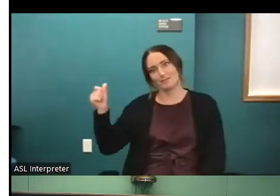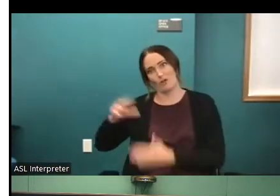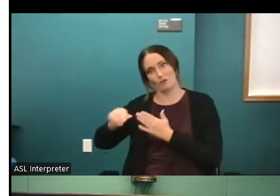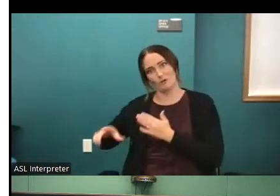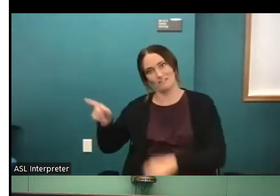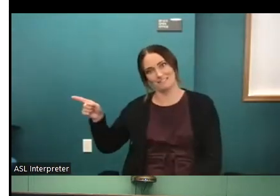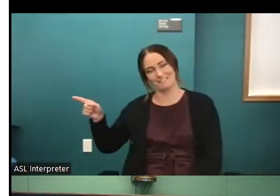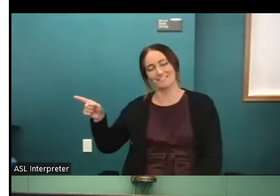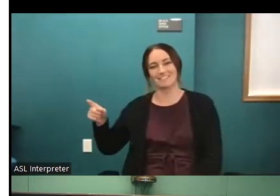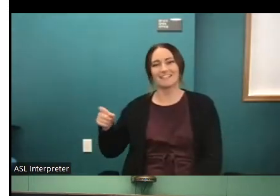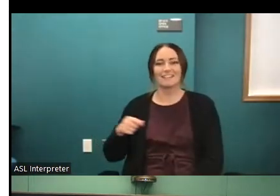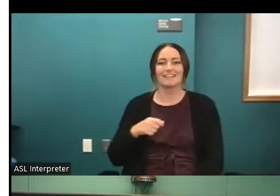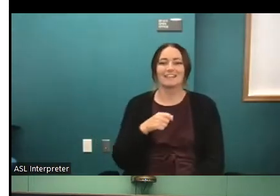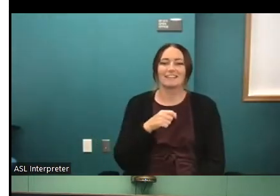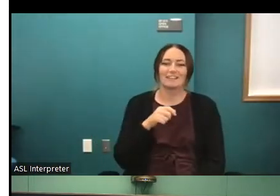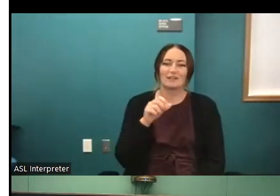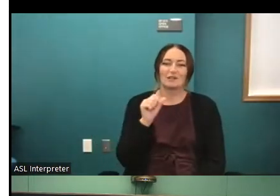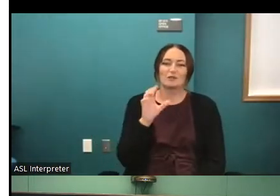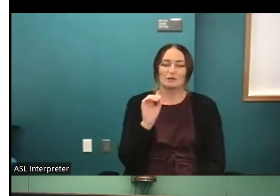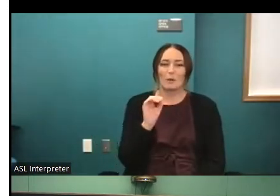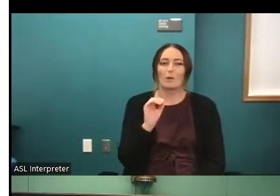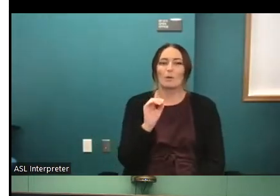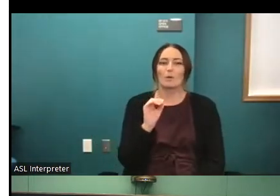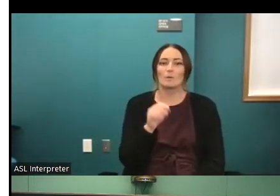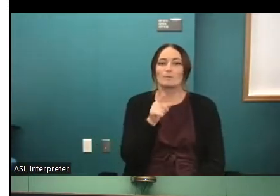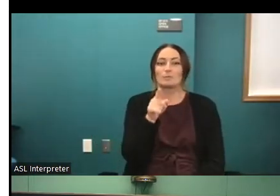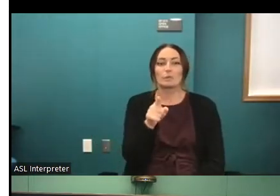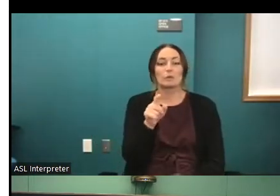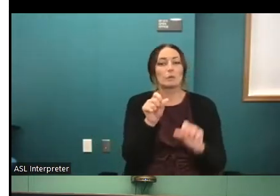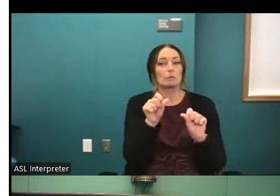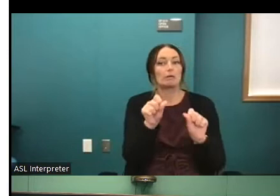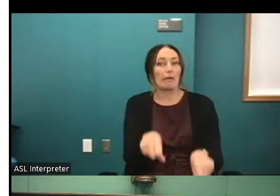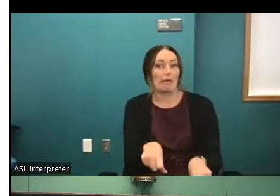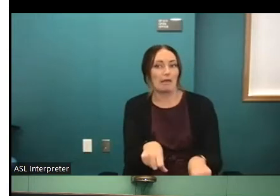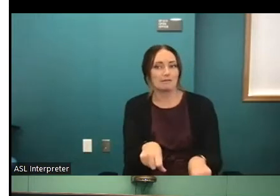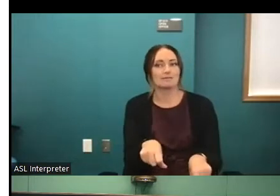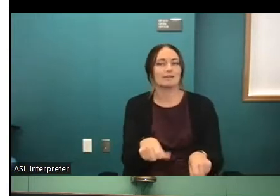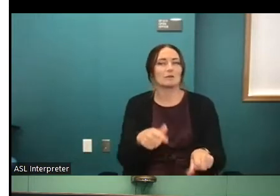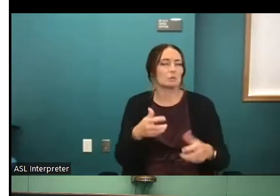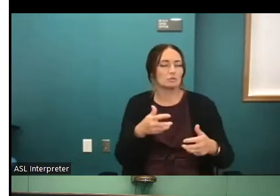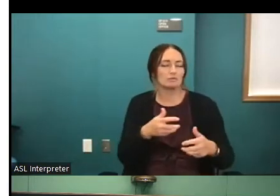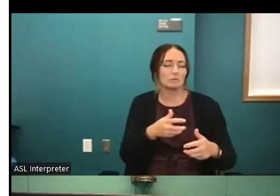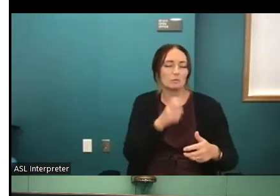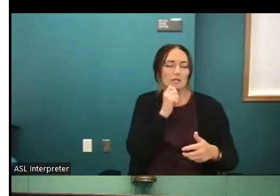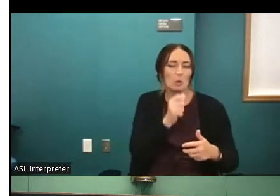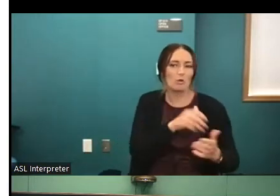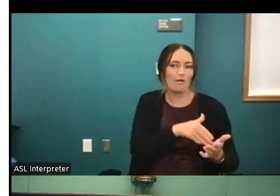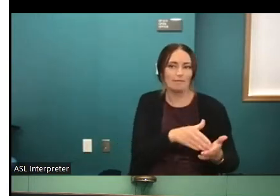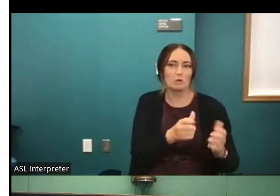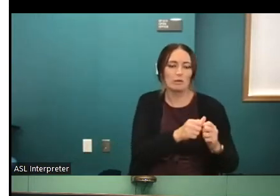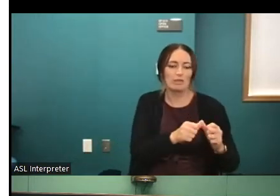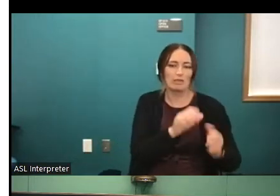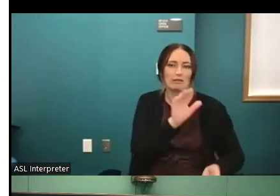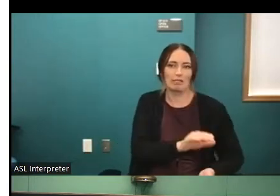back. Oh, yeah. So you can, and we hesitate to do this for little kids, but you can create a second or a